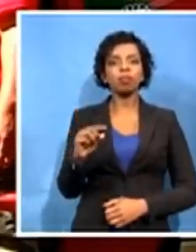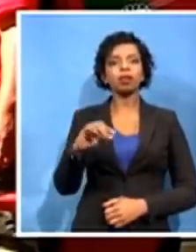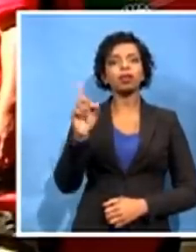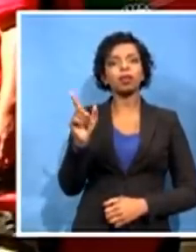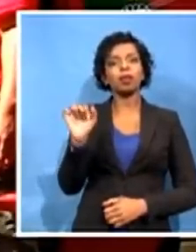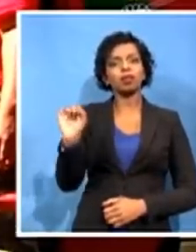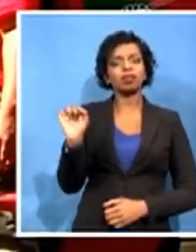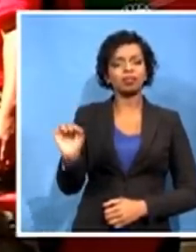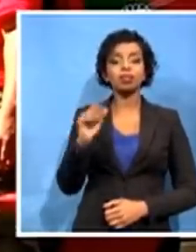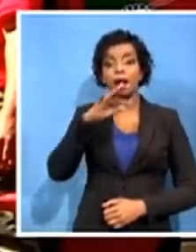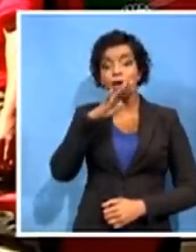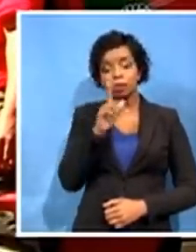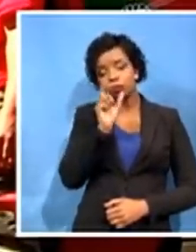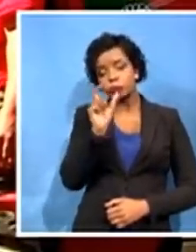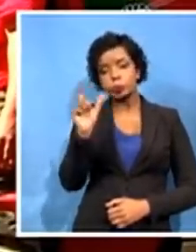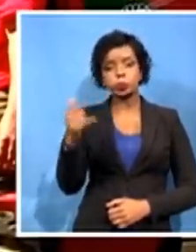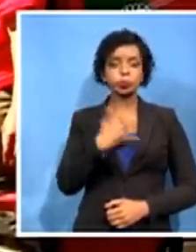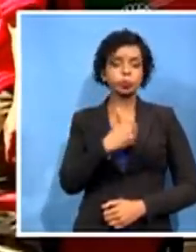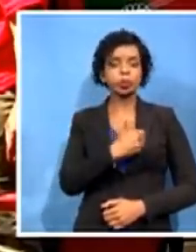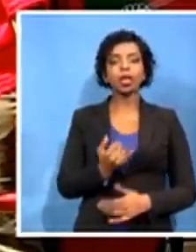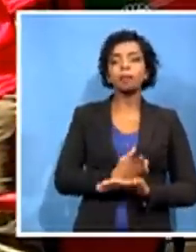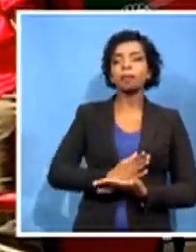Amanda! Hey, down!